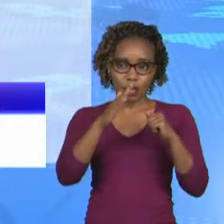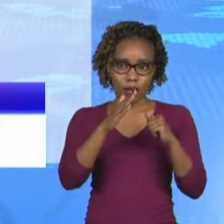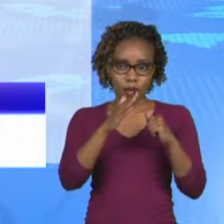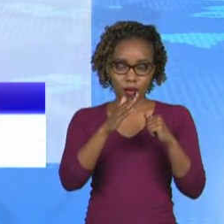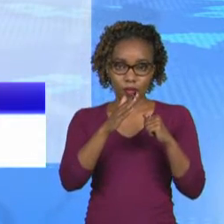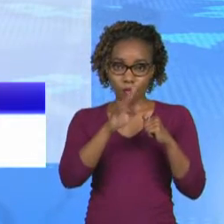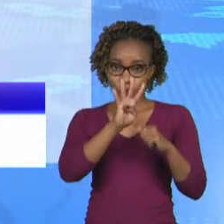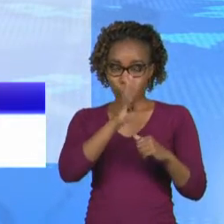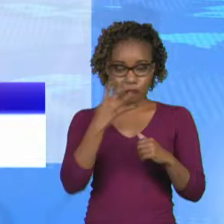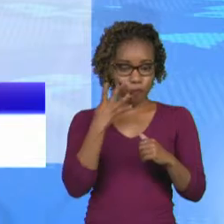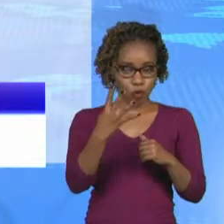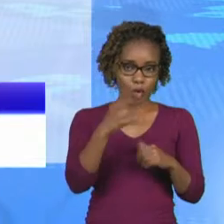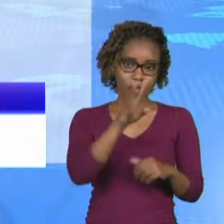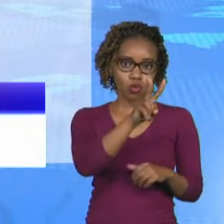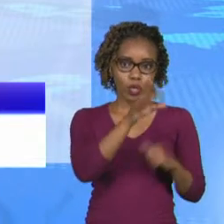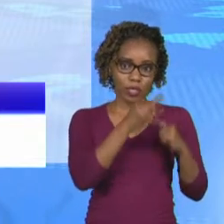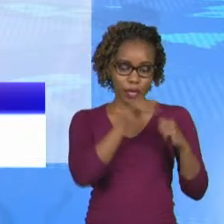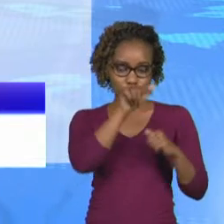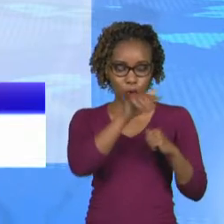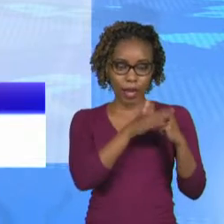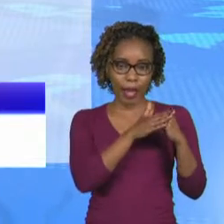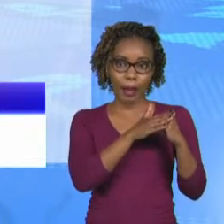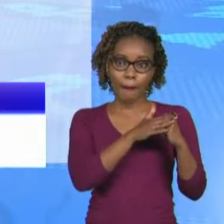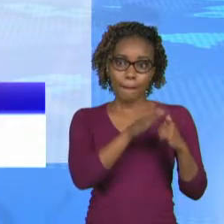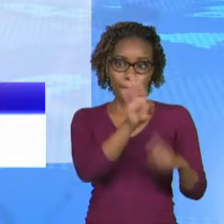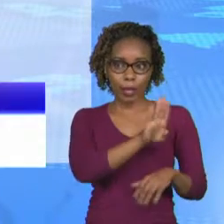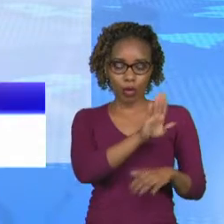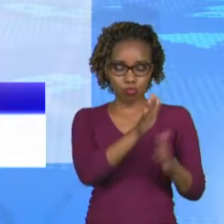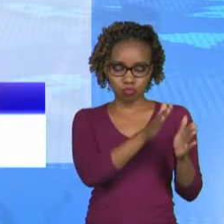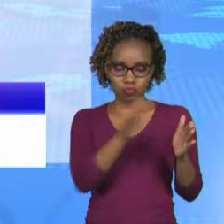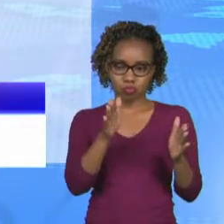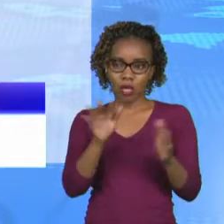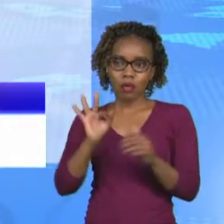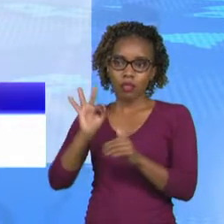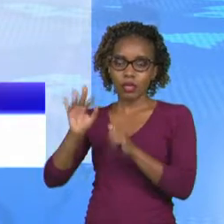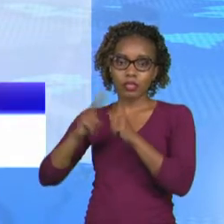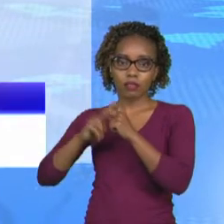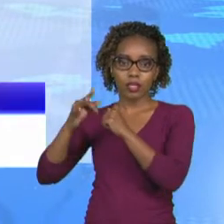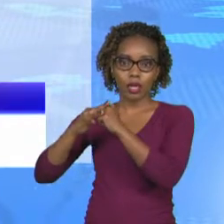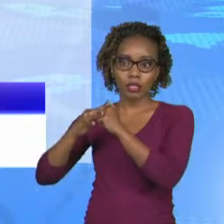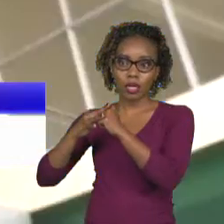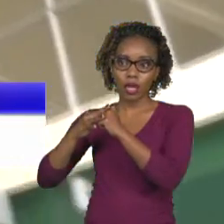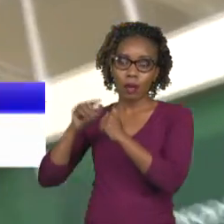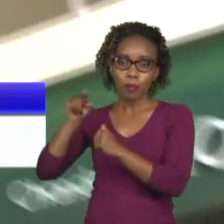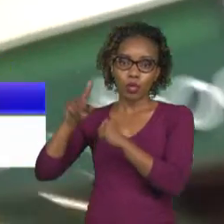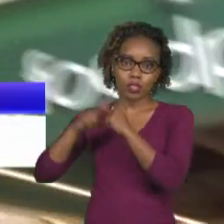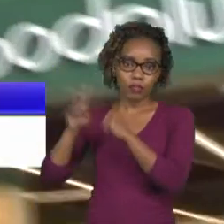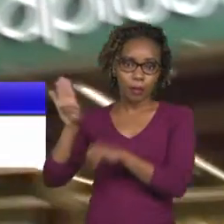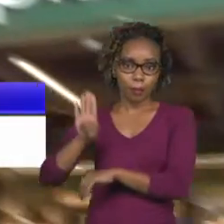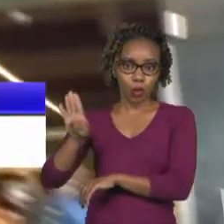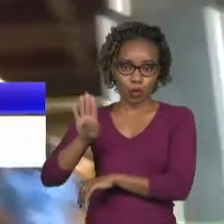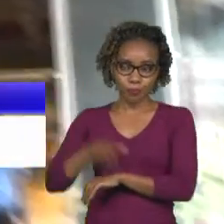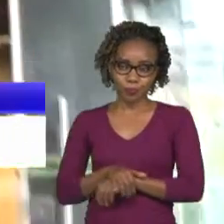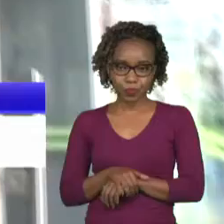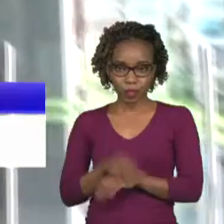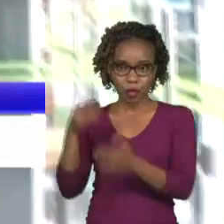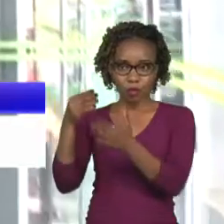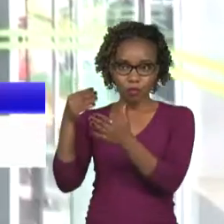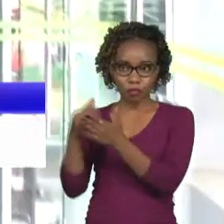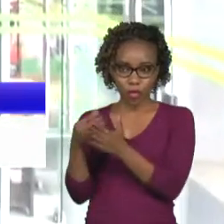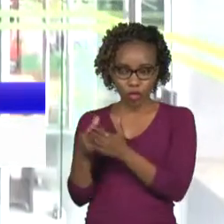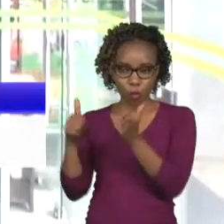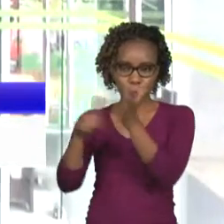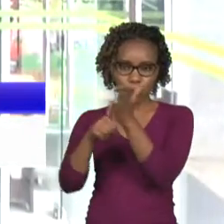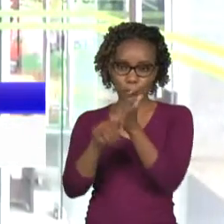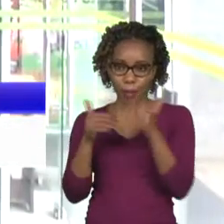anticipated 428.9 billion shillings to 378.7 billion shillings. With the financial distress going